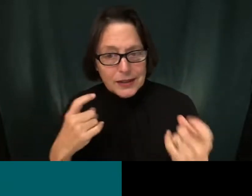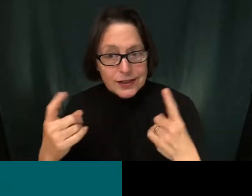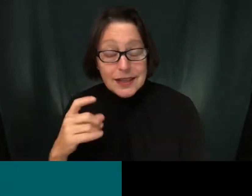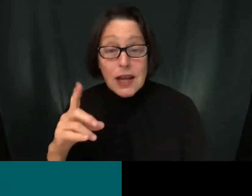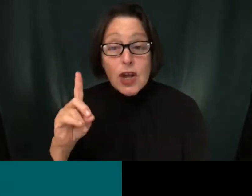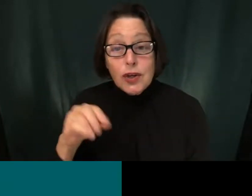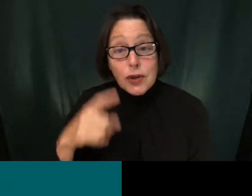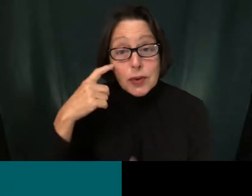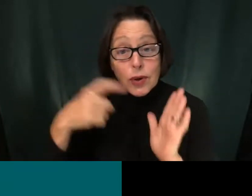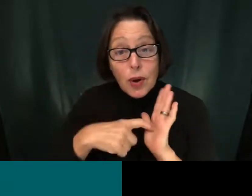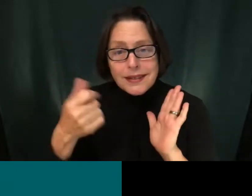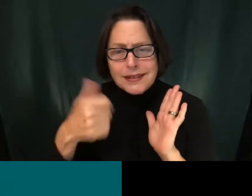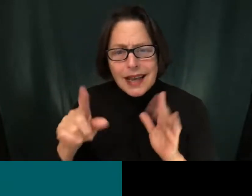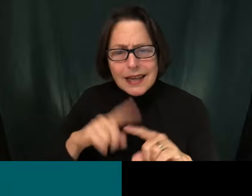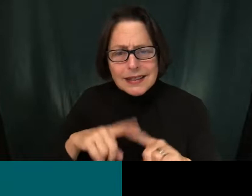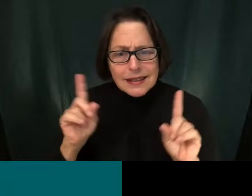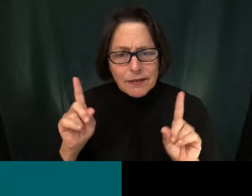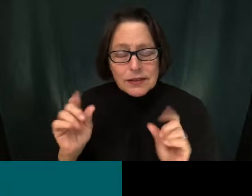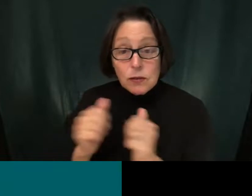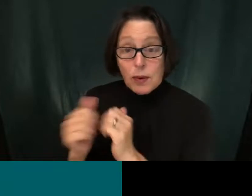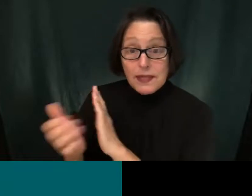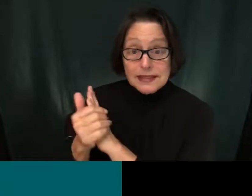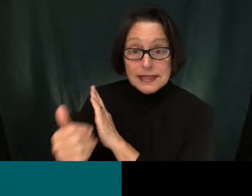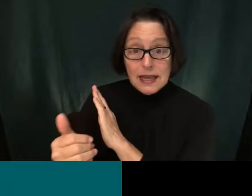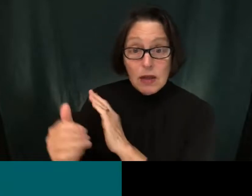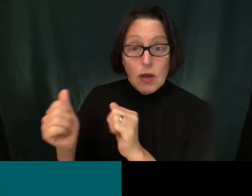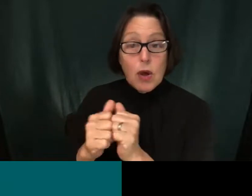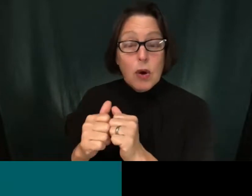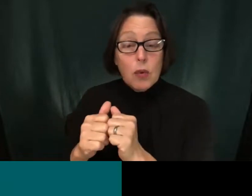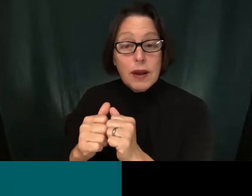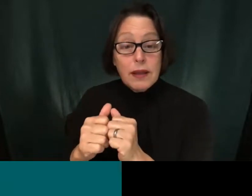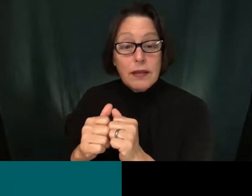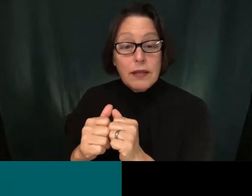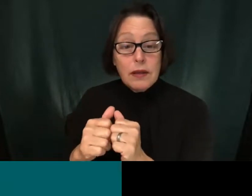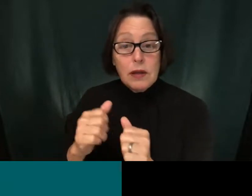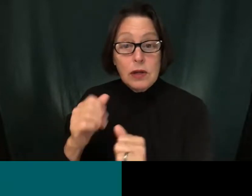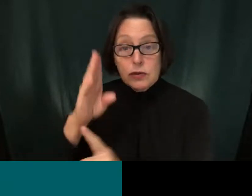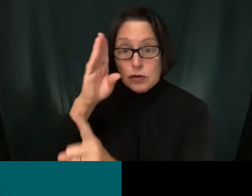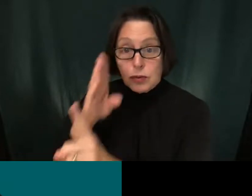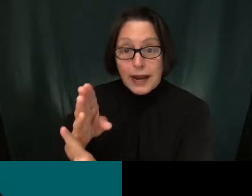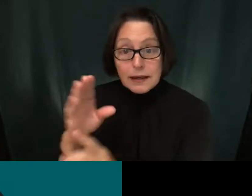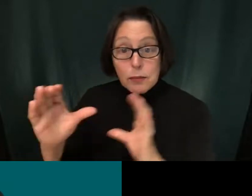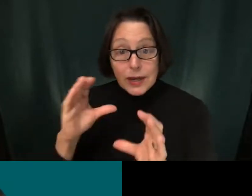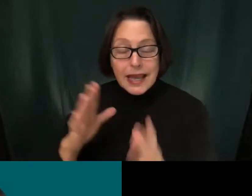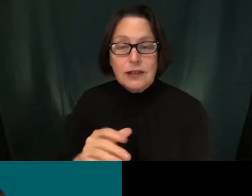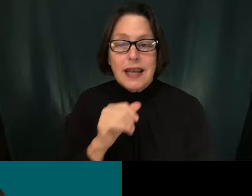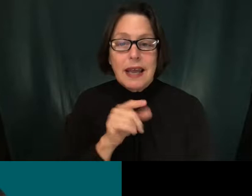any difference in this skill with direct versus indirect communicators?